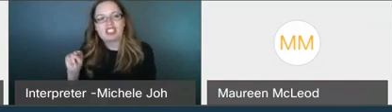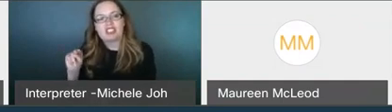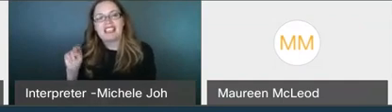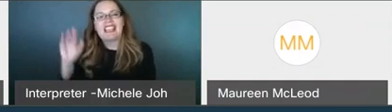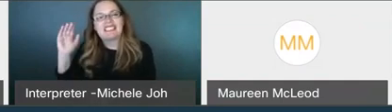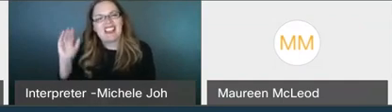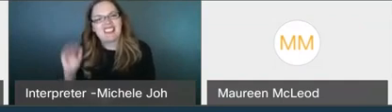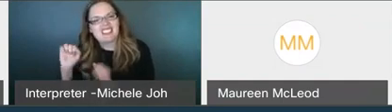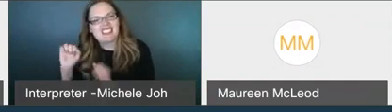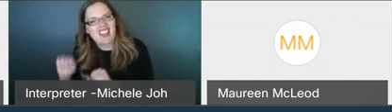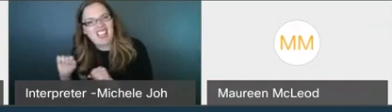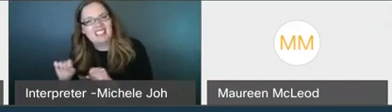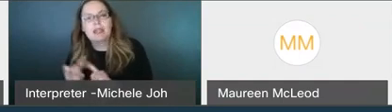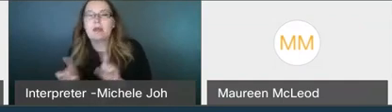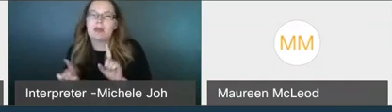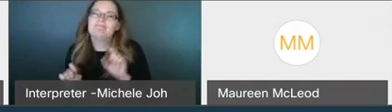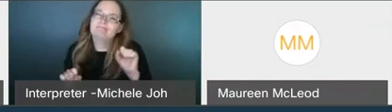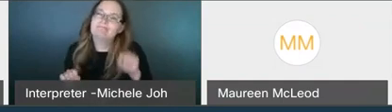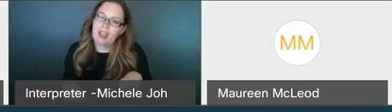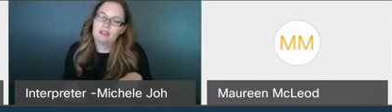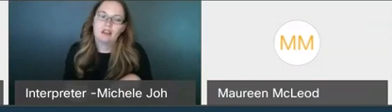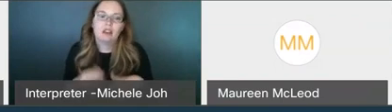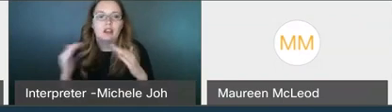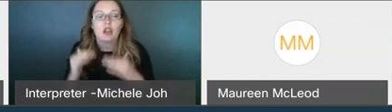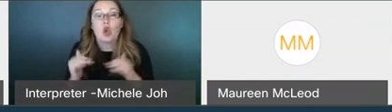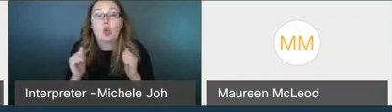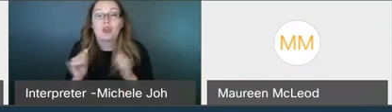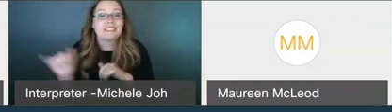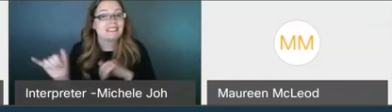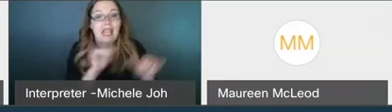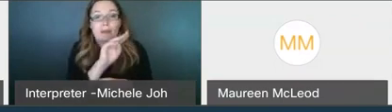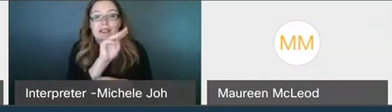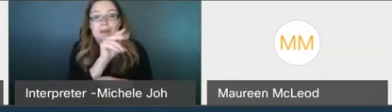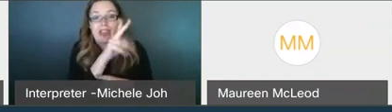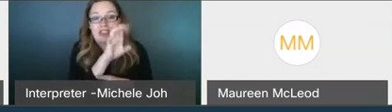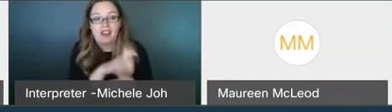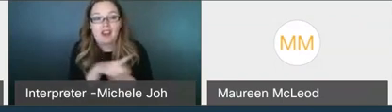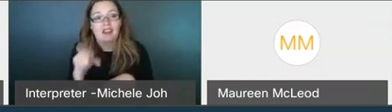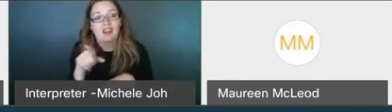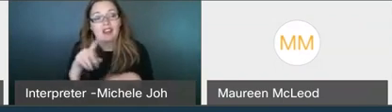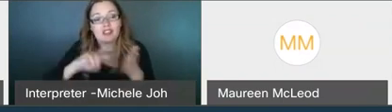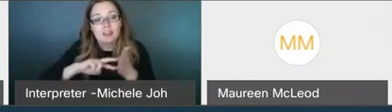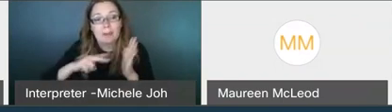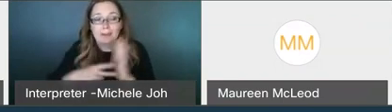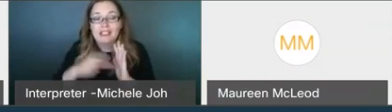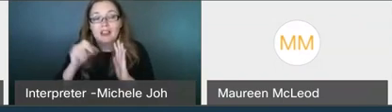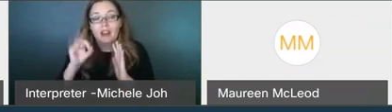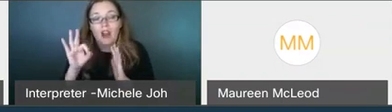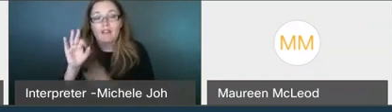is possible. And also, as with methadone, you know, there's a meaning to maintenance treatment, and